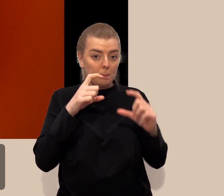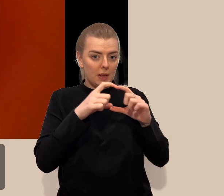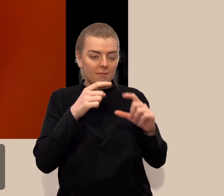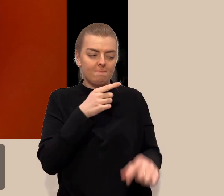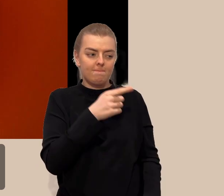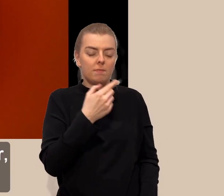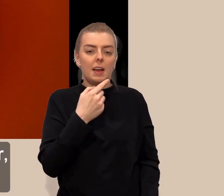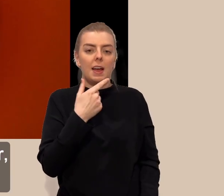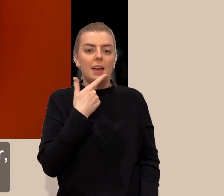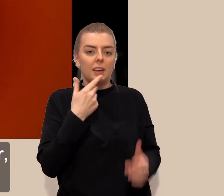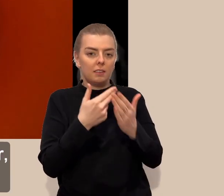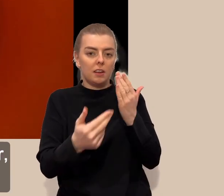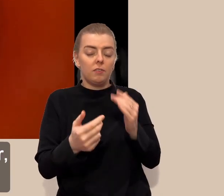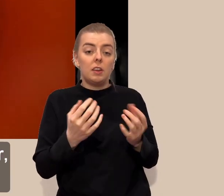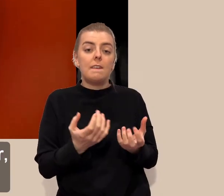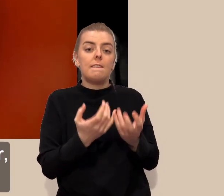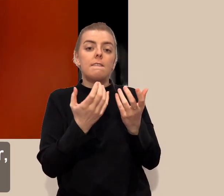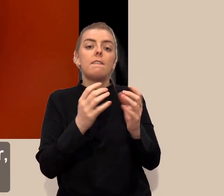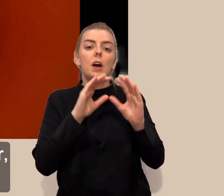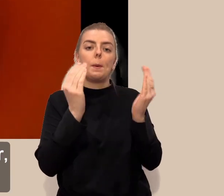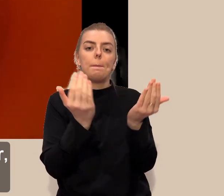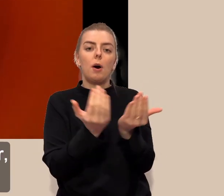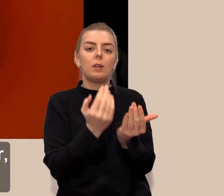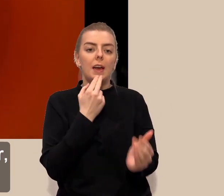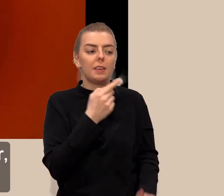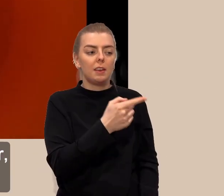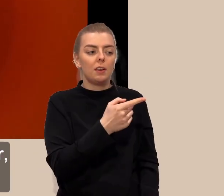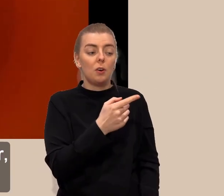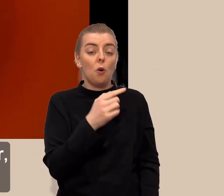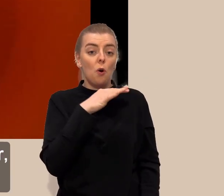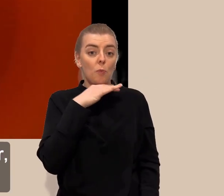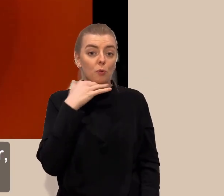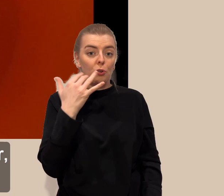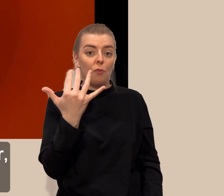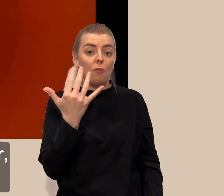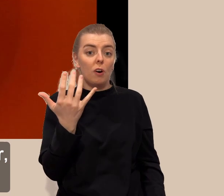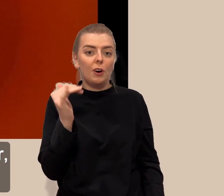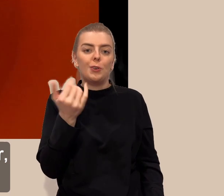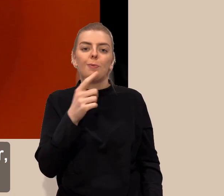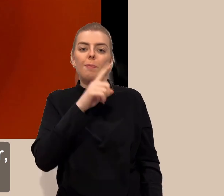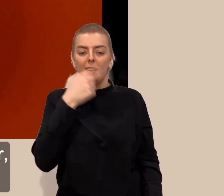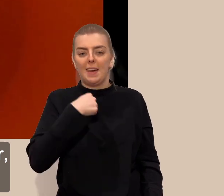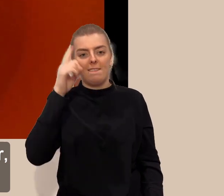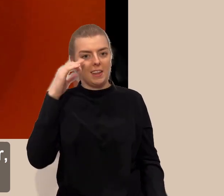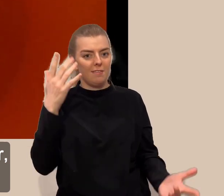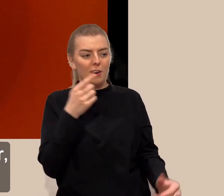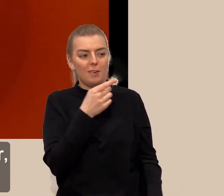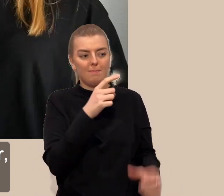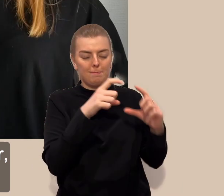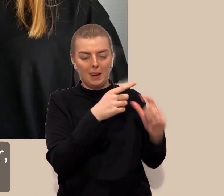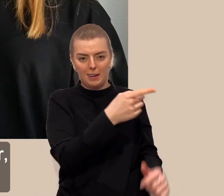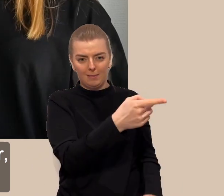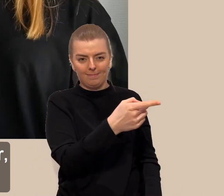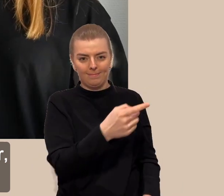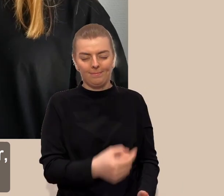it's called Fireball. It's fun because no one knows where it is. Only